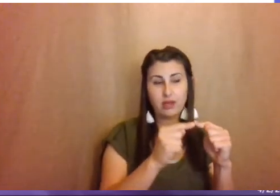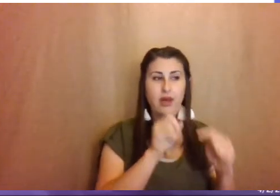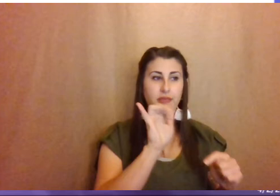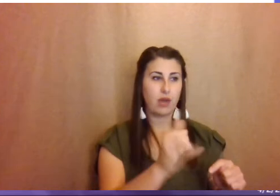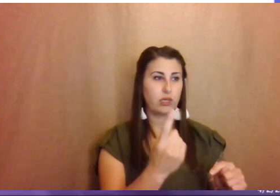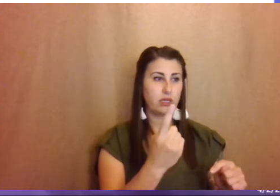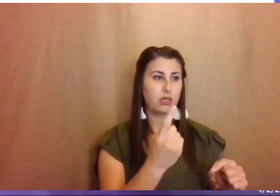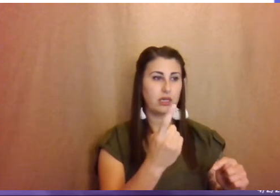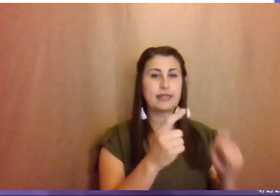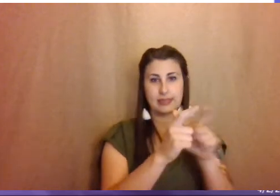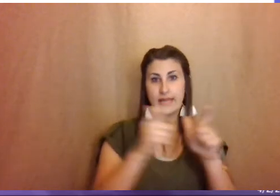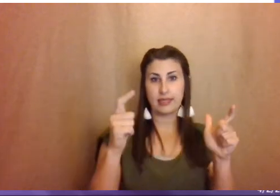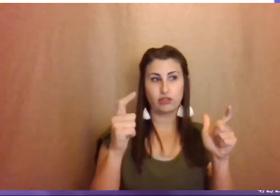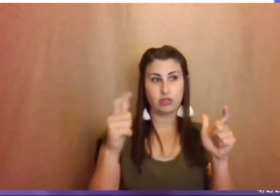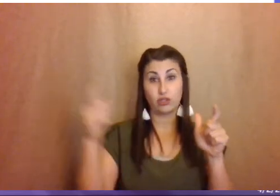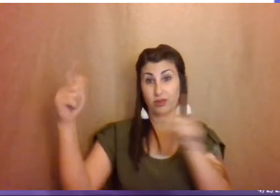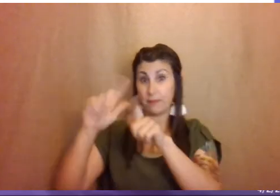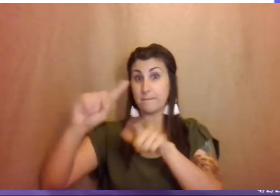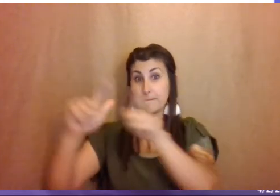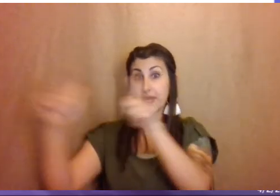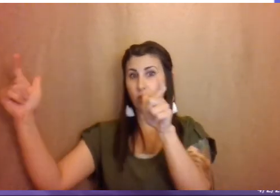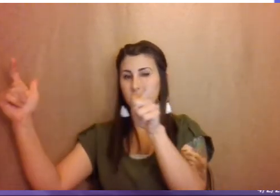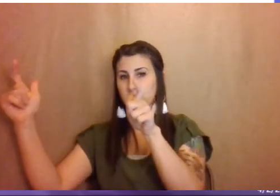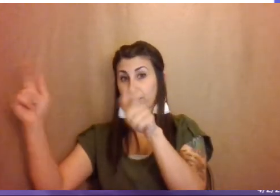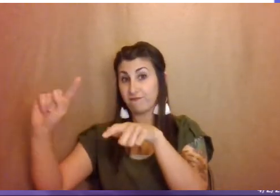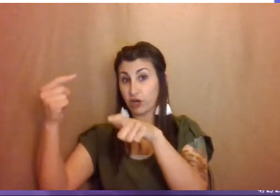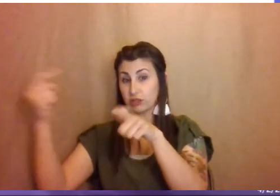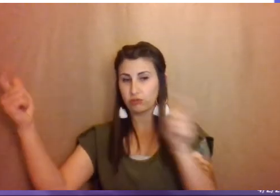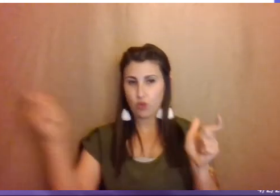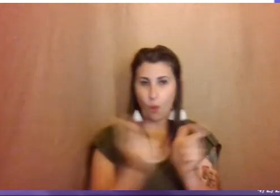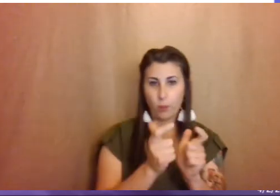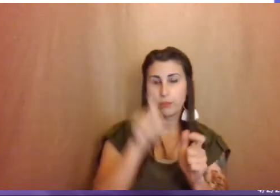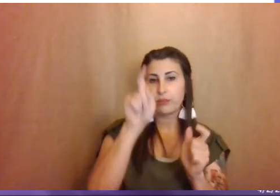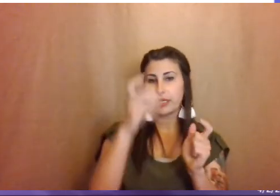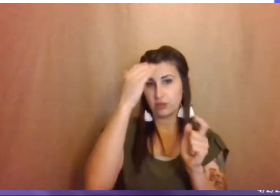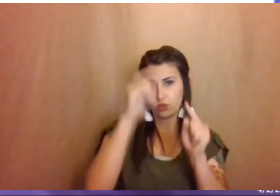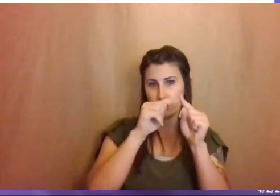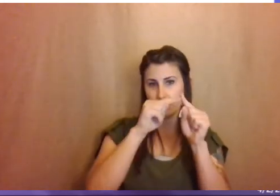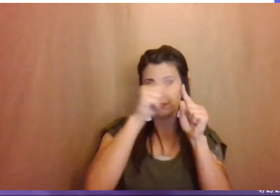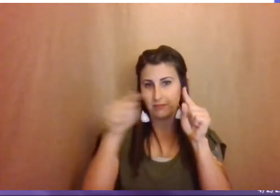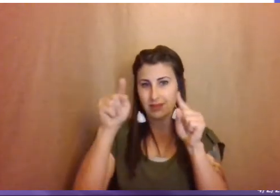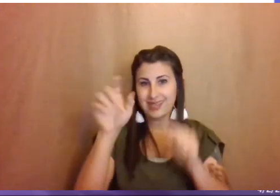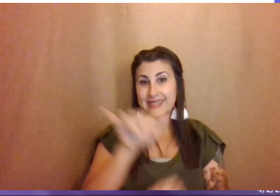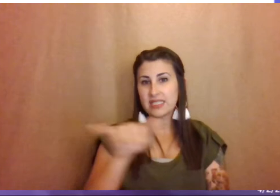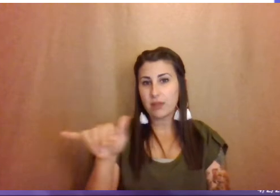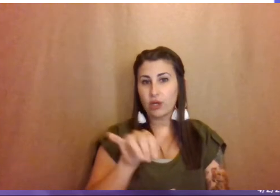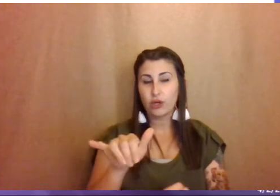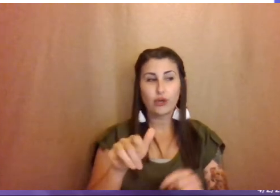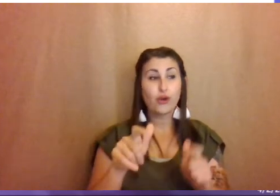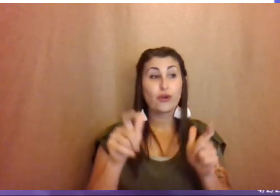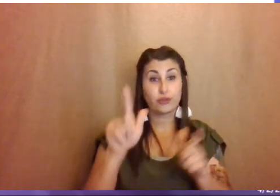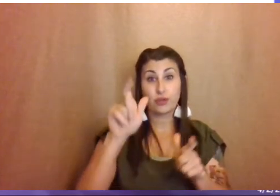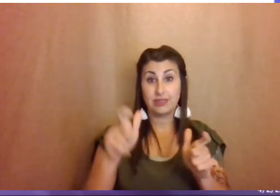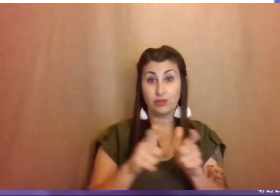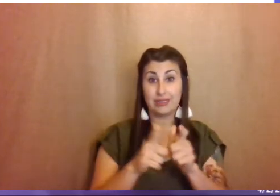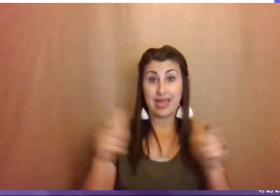is a dilation of this larger one. Okay, that they're similar. So let's